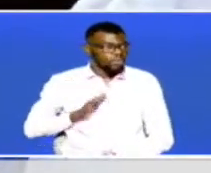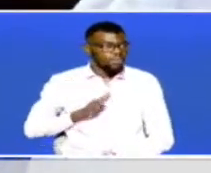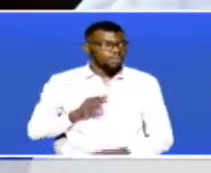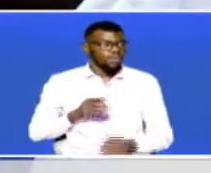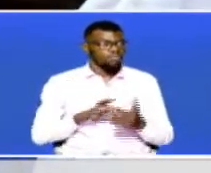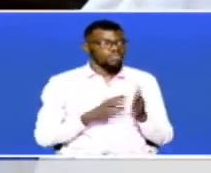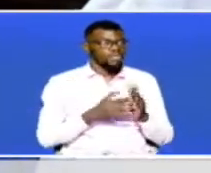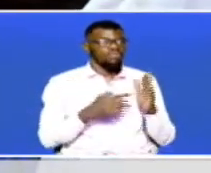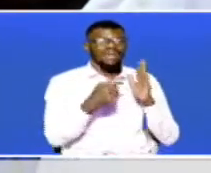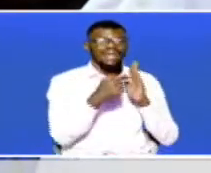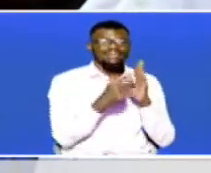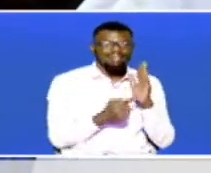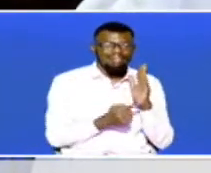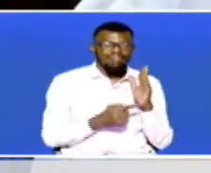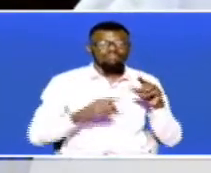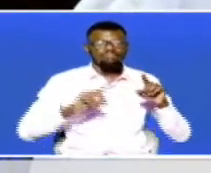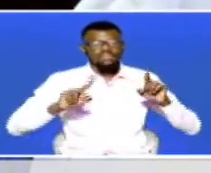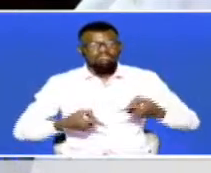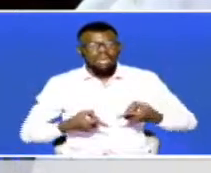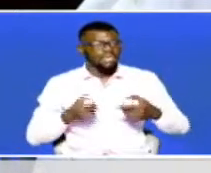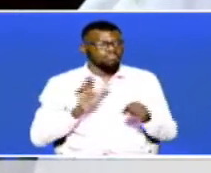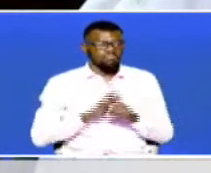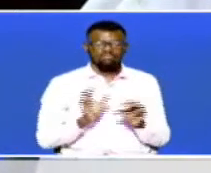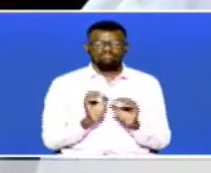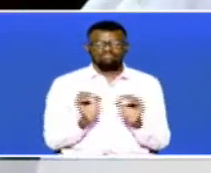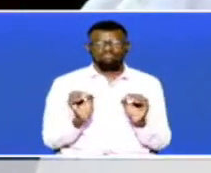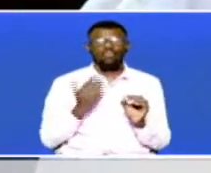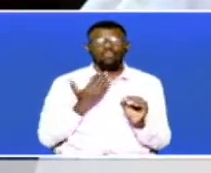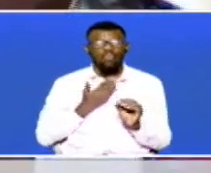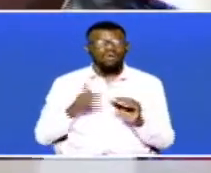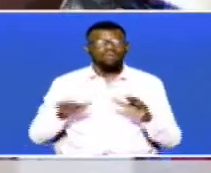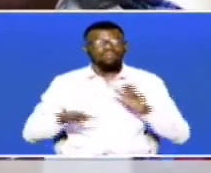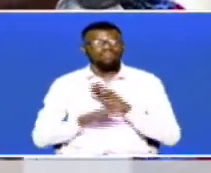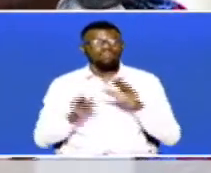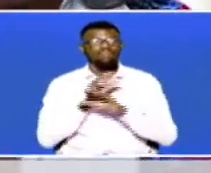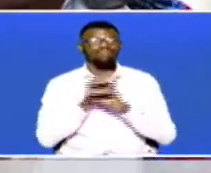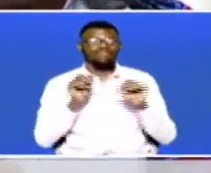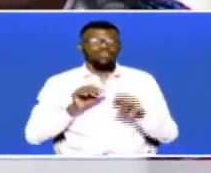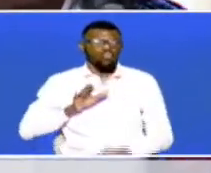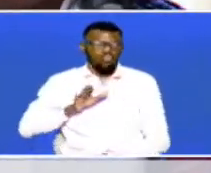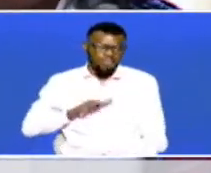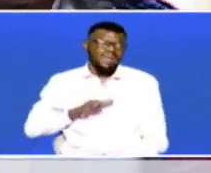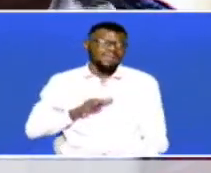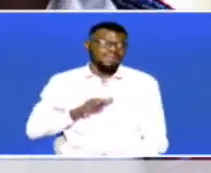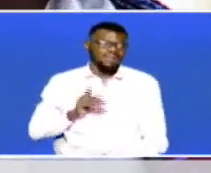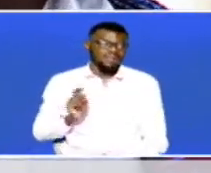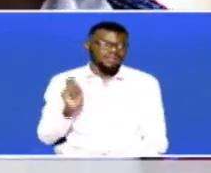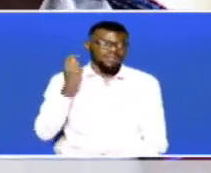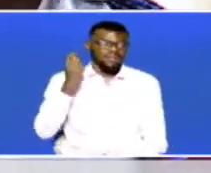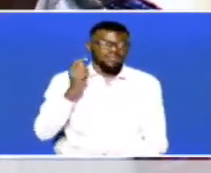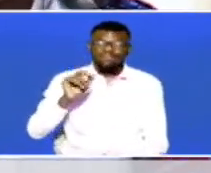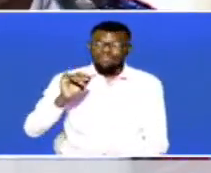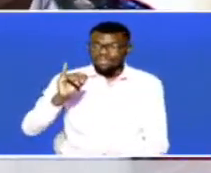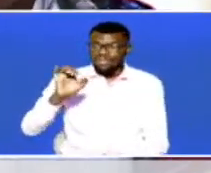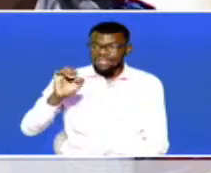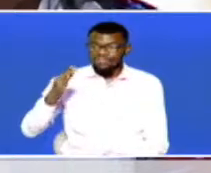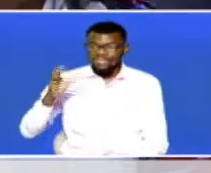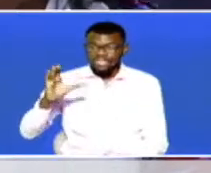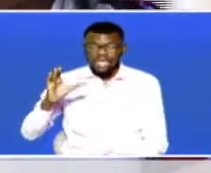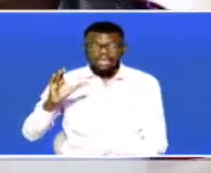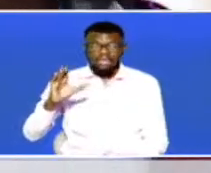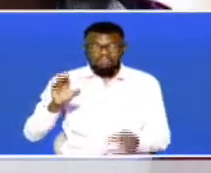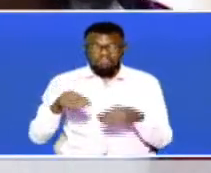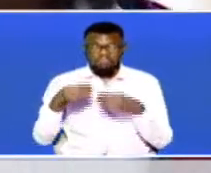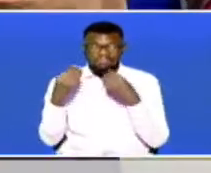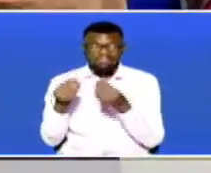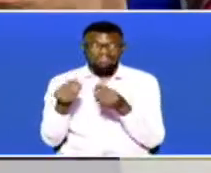asking for too much to say the second in command should be a woman of Kenya. This, even as IEBC has given presidential